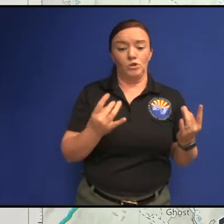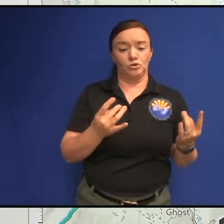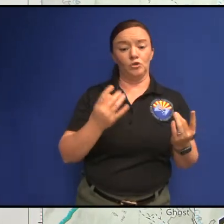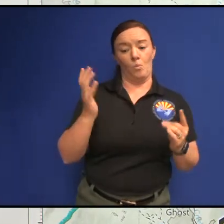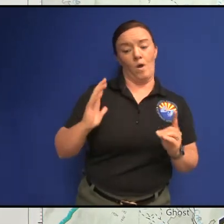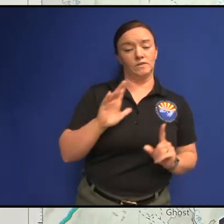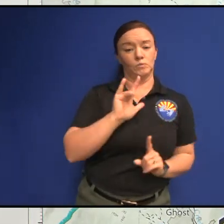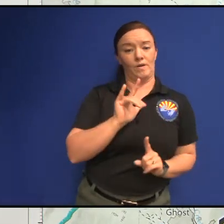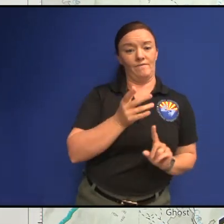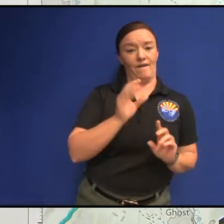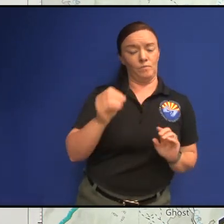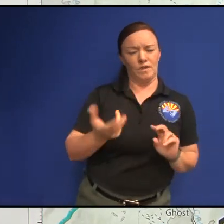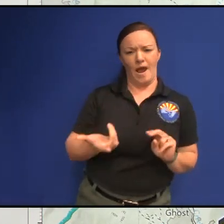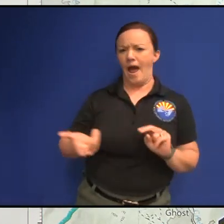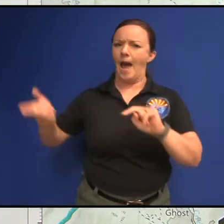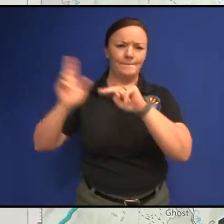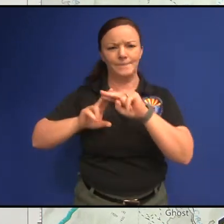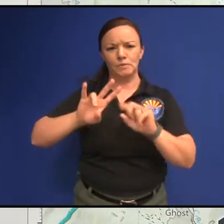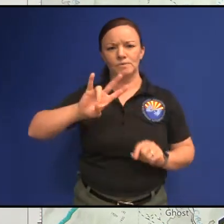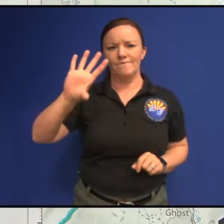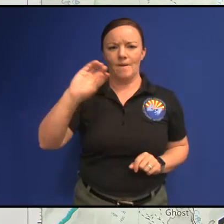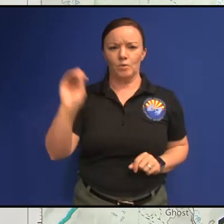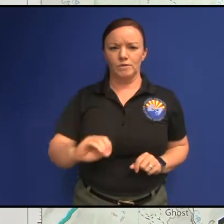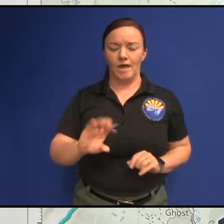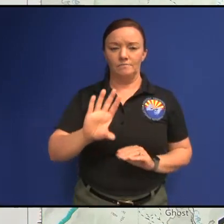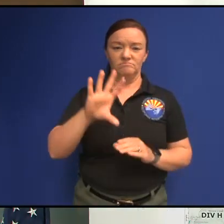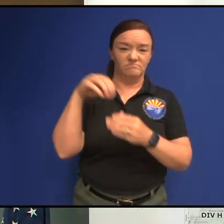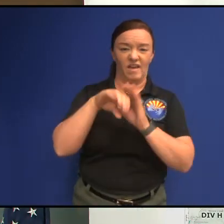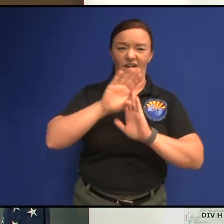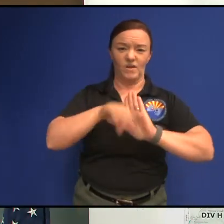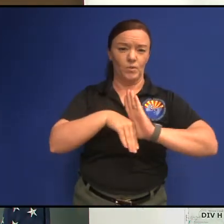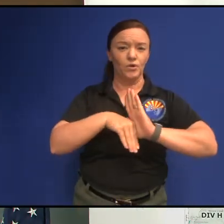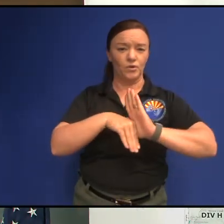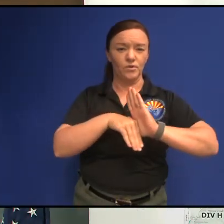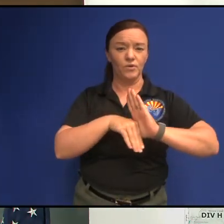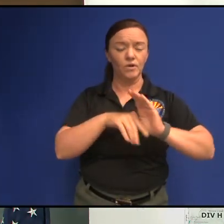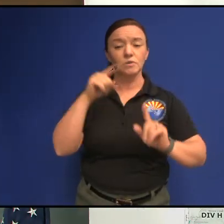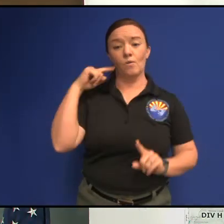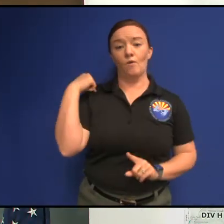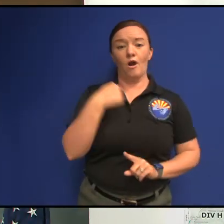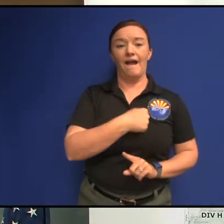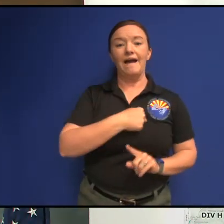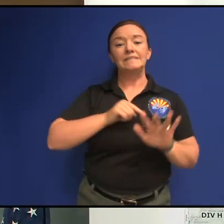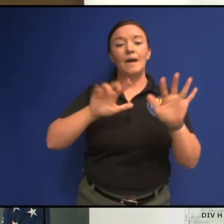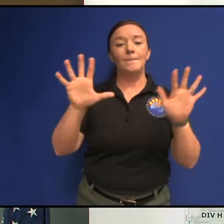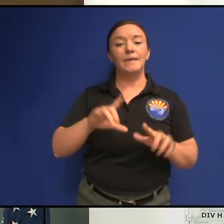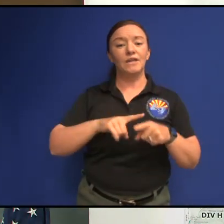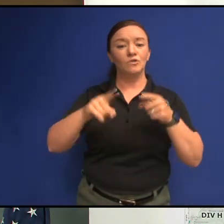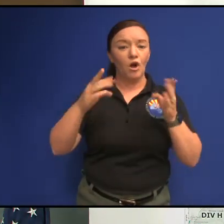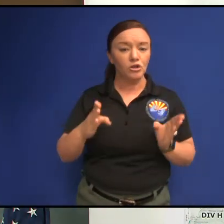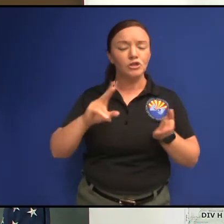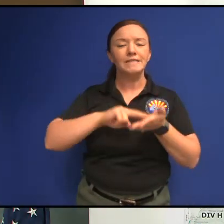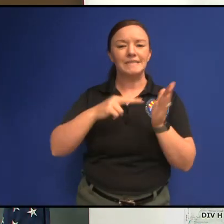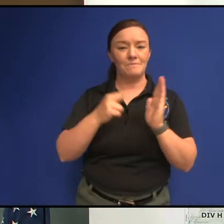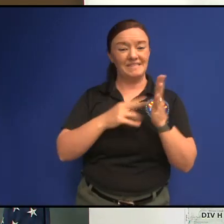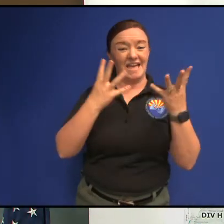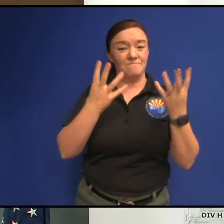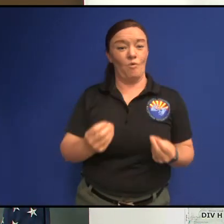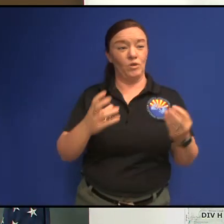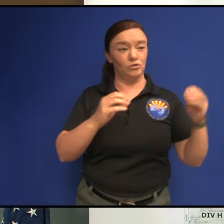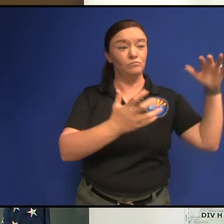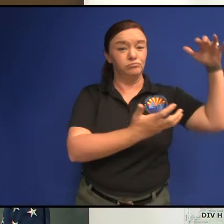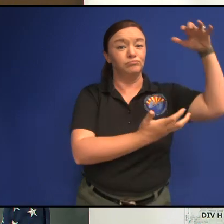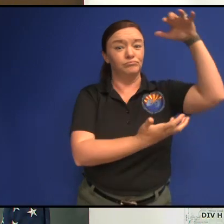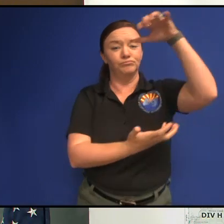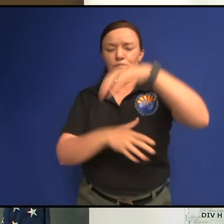to 75%. So that's an indication to us as meteorologists that the moisture has arrived. So now